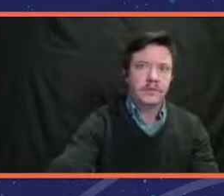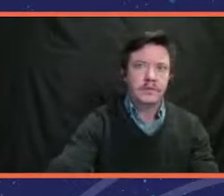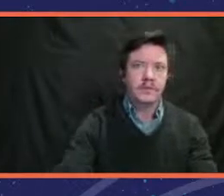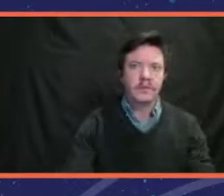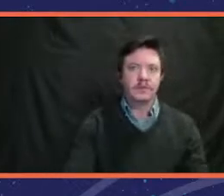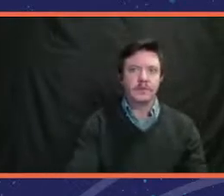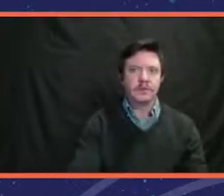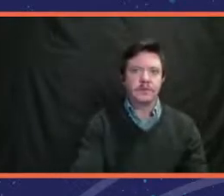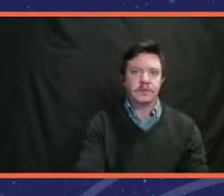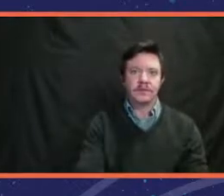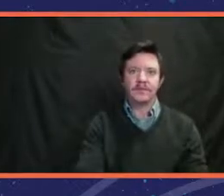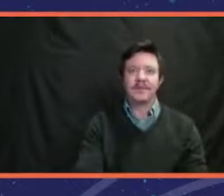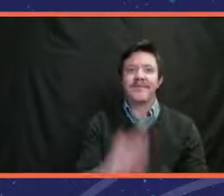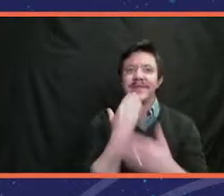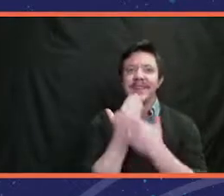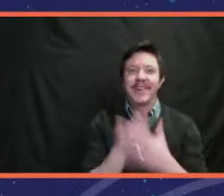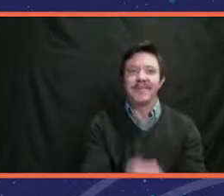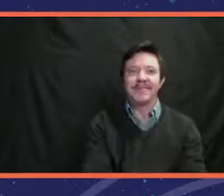Thank you, everyone.